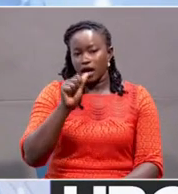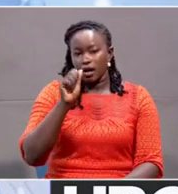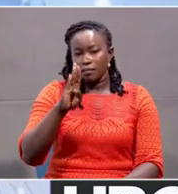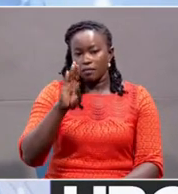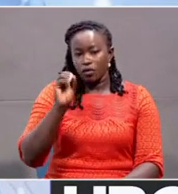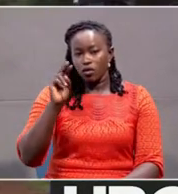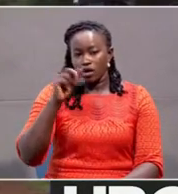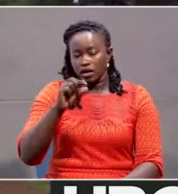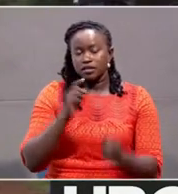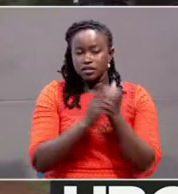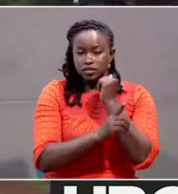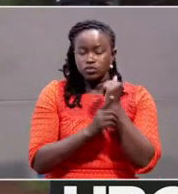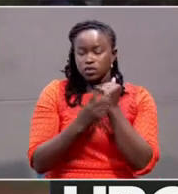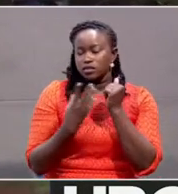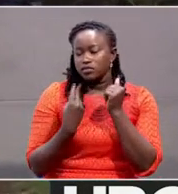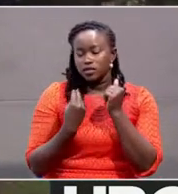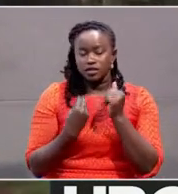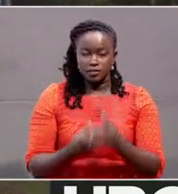recently.